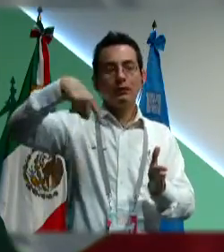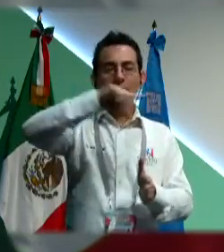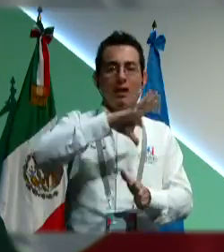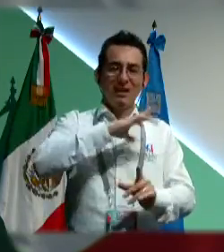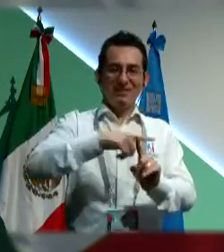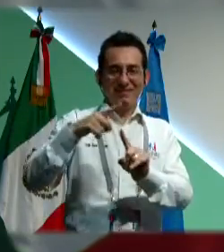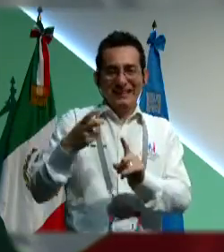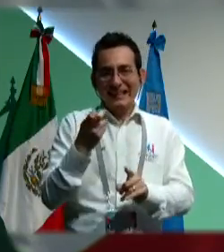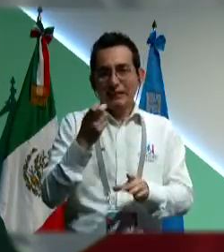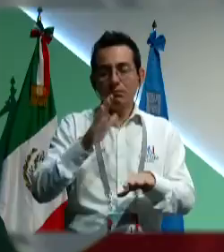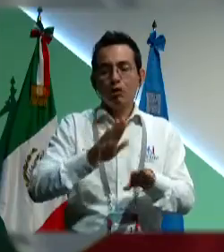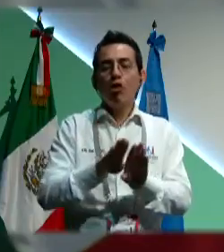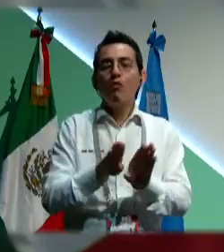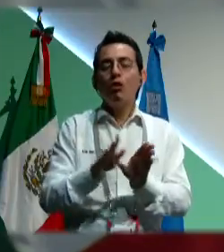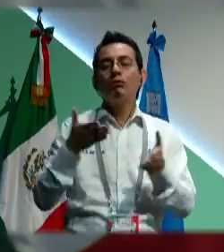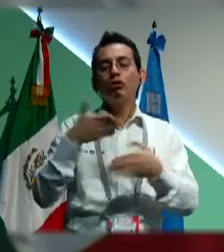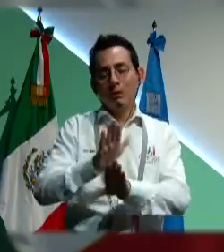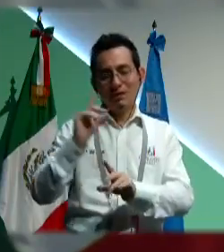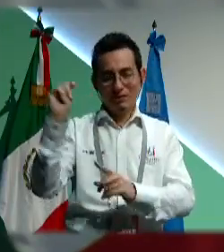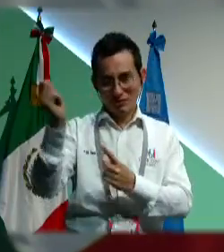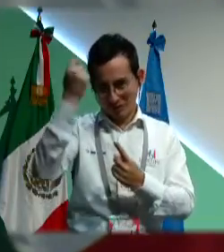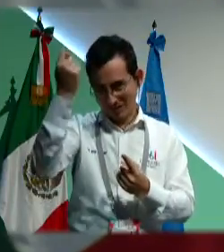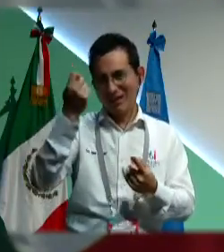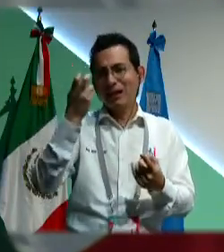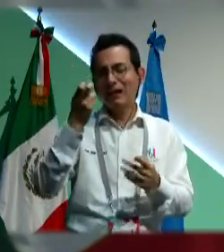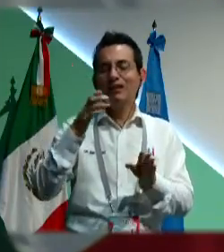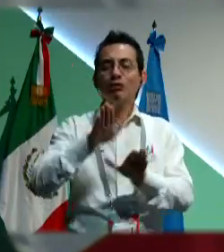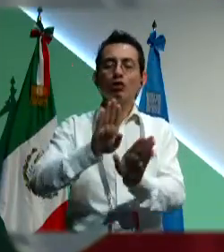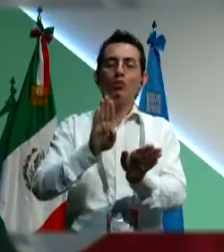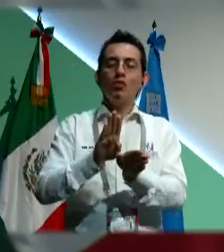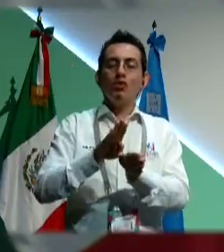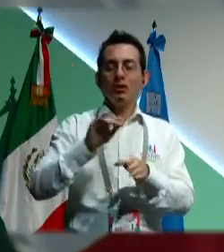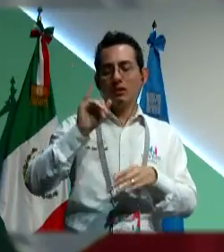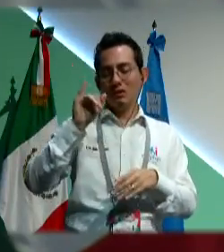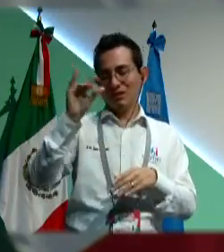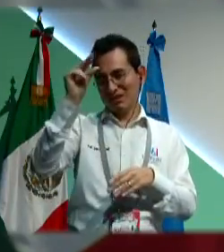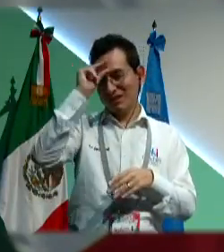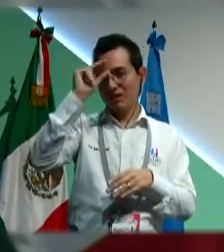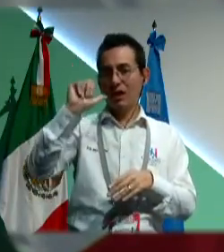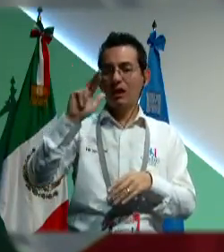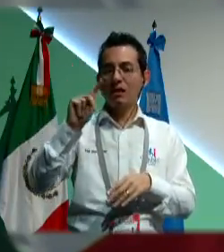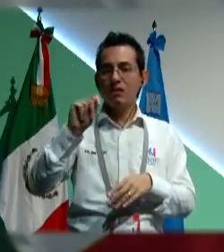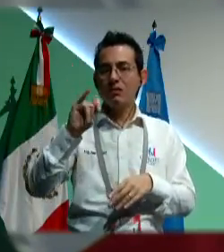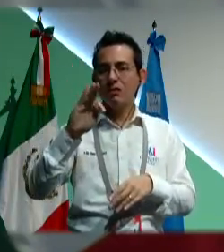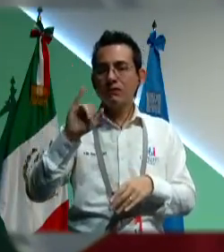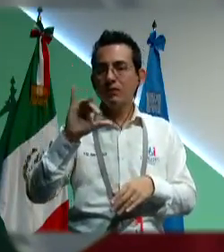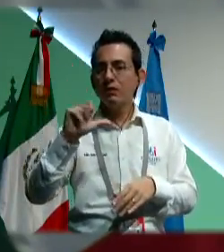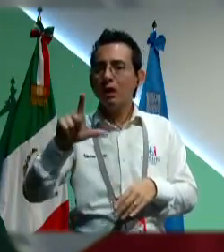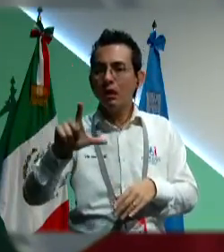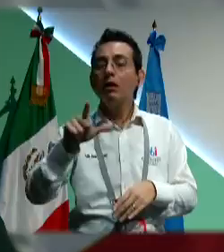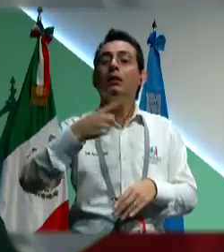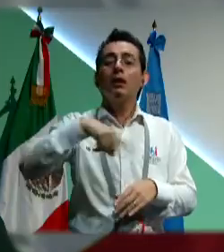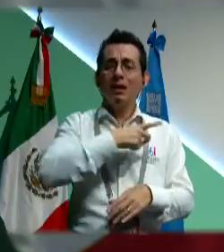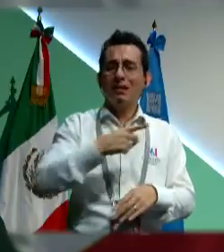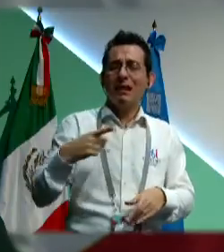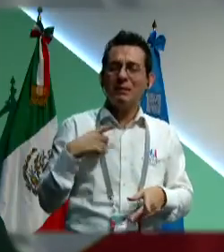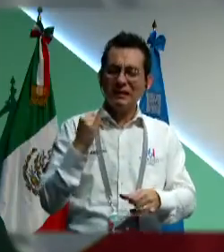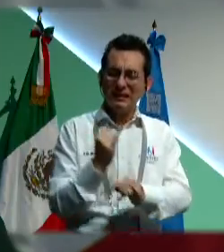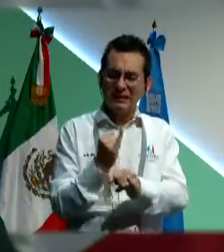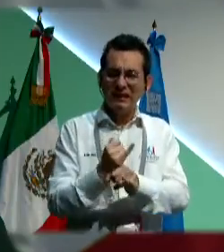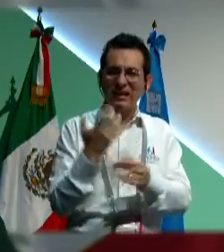Industry standards do indeed have a role to play, but an internet that can be individually empowering, collectively enriching,